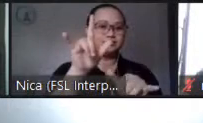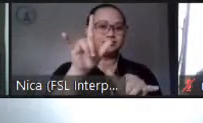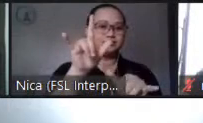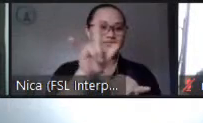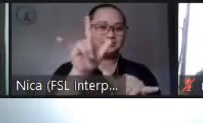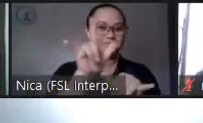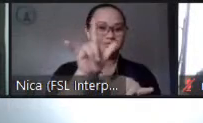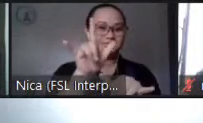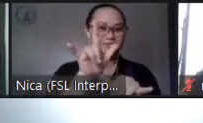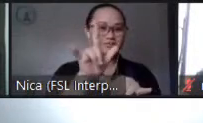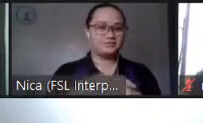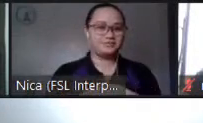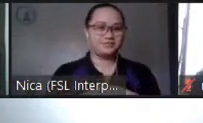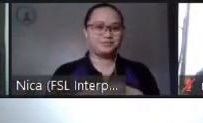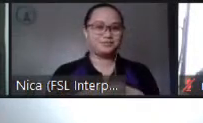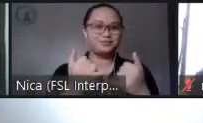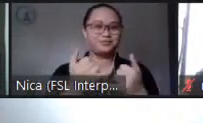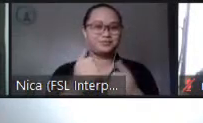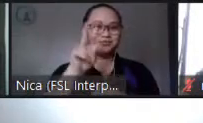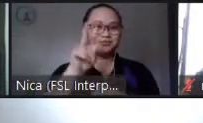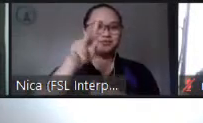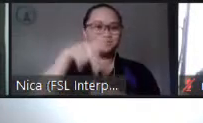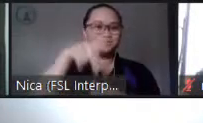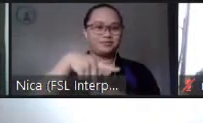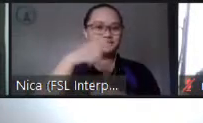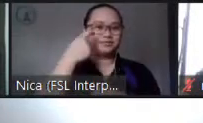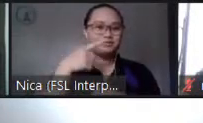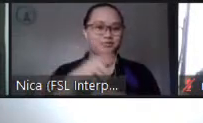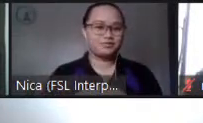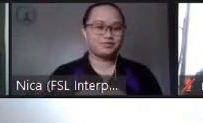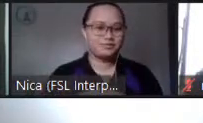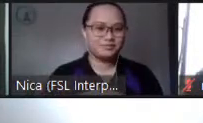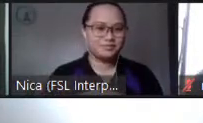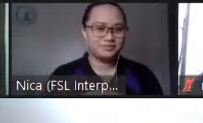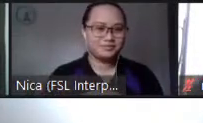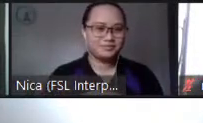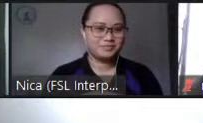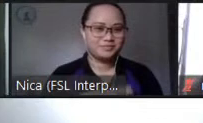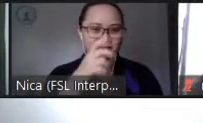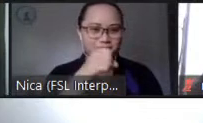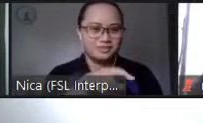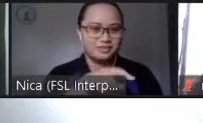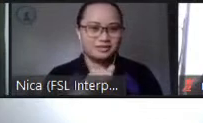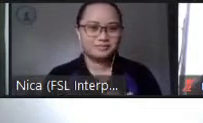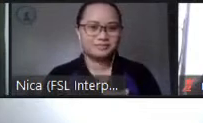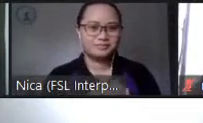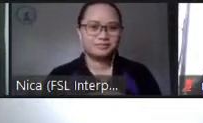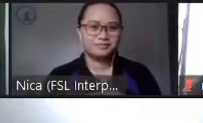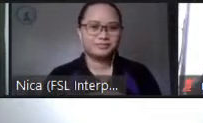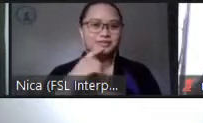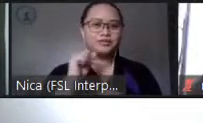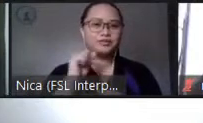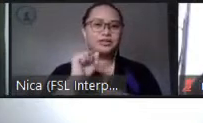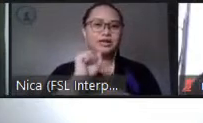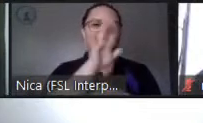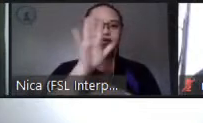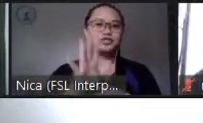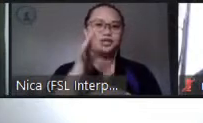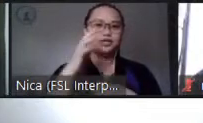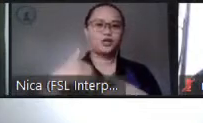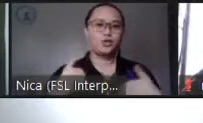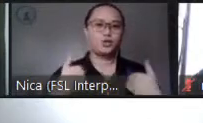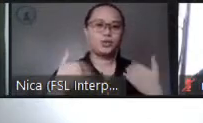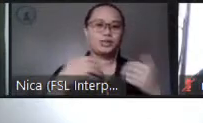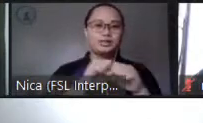Section and is now the vice president of the World Federation for the Deaf Regional Secretariat, Asia Youth Section. He has been invited to